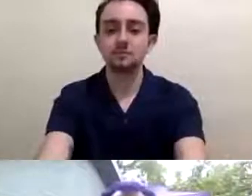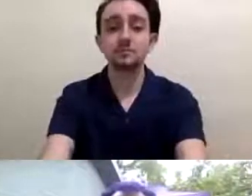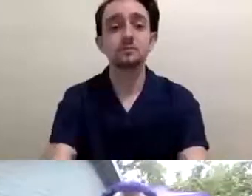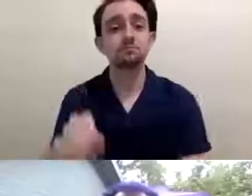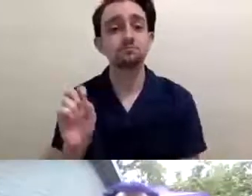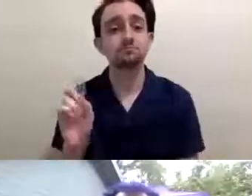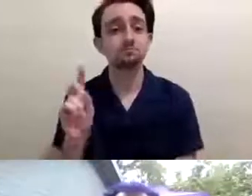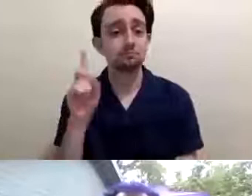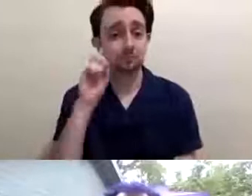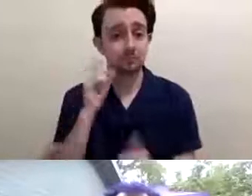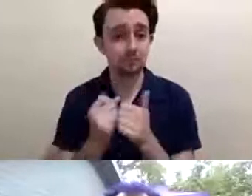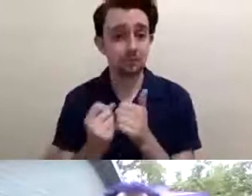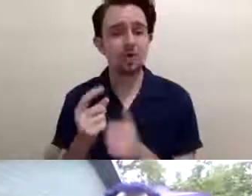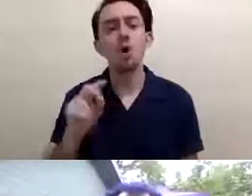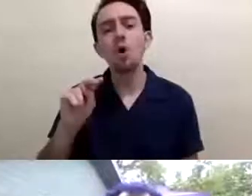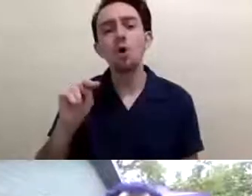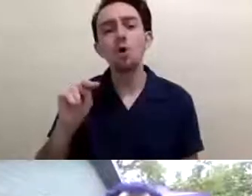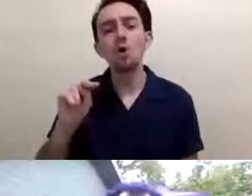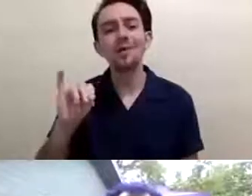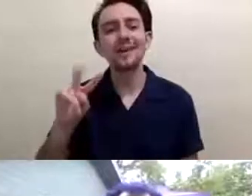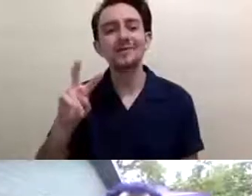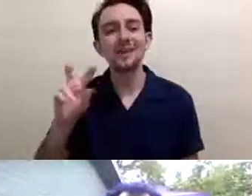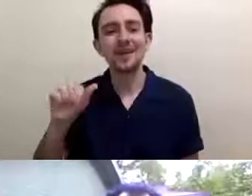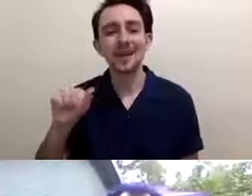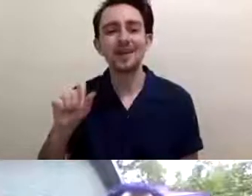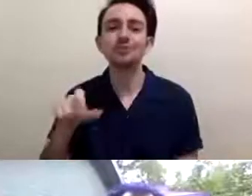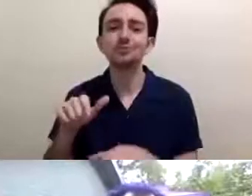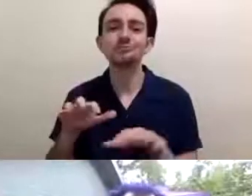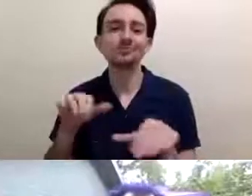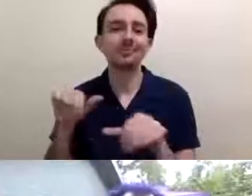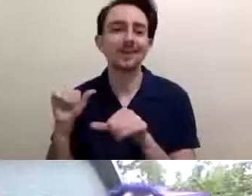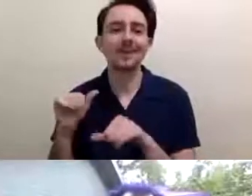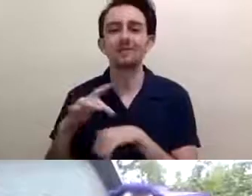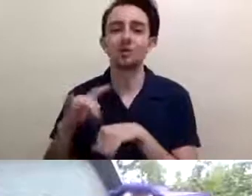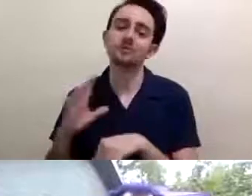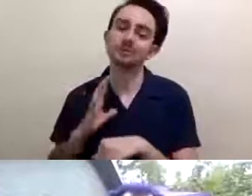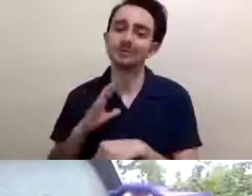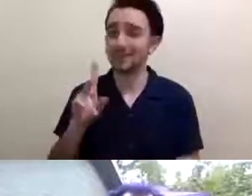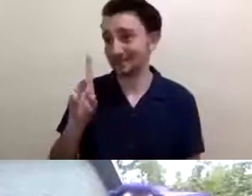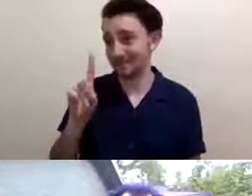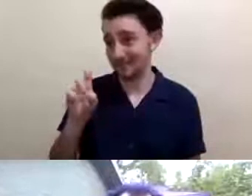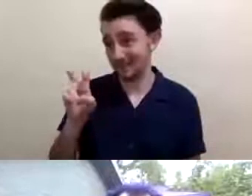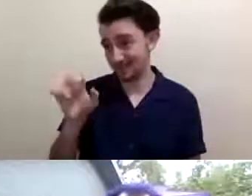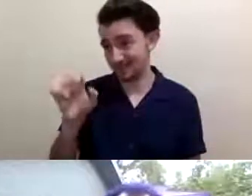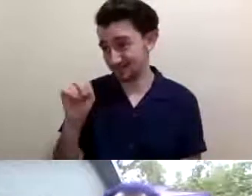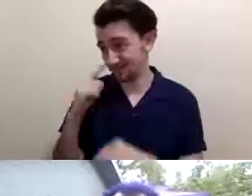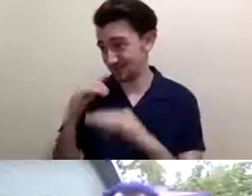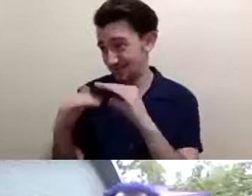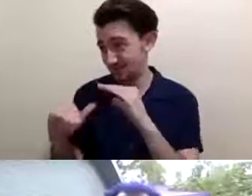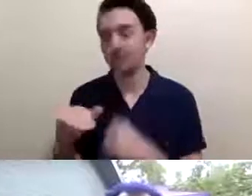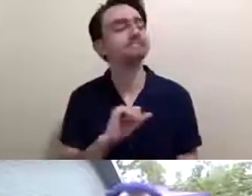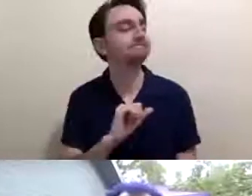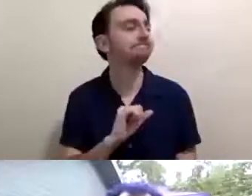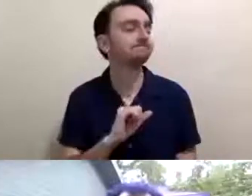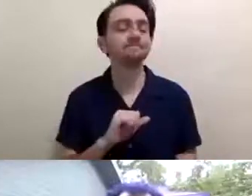actually, Nithya had to leave, so we will send an email, Kevin, to Nithya Padilla. Any